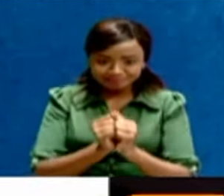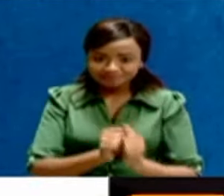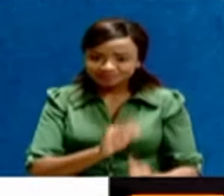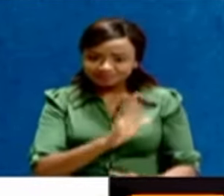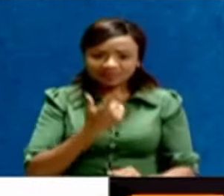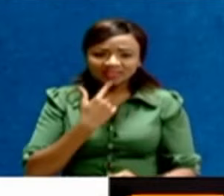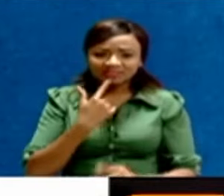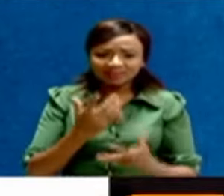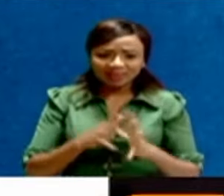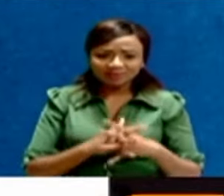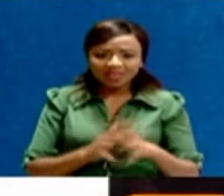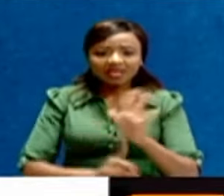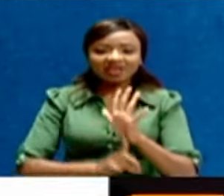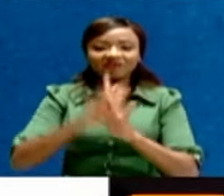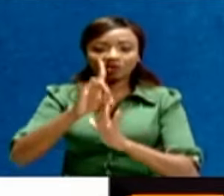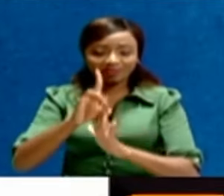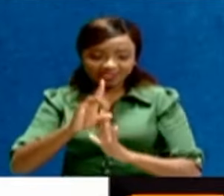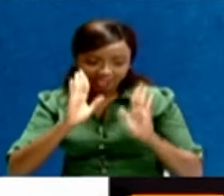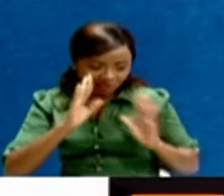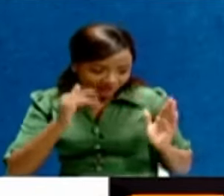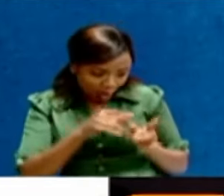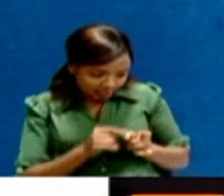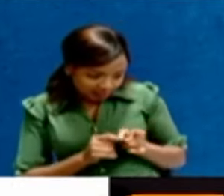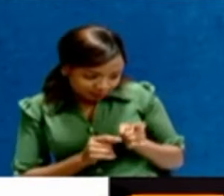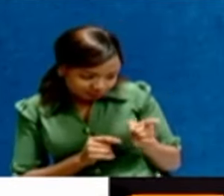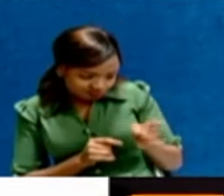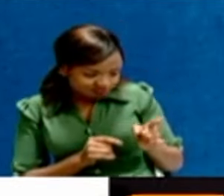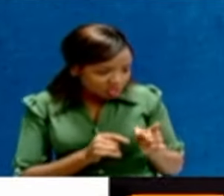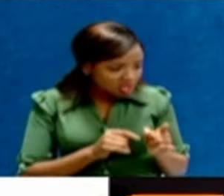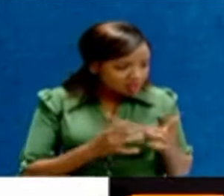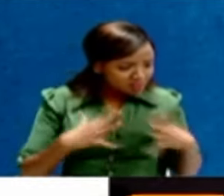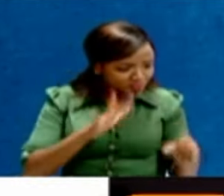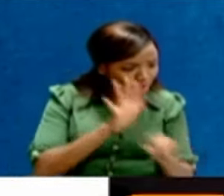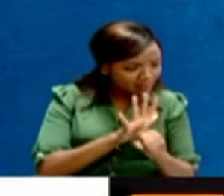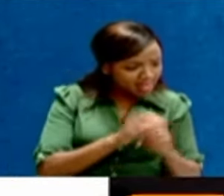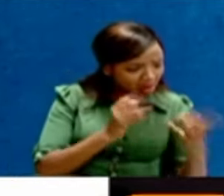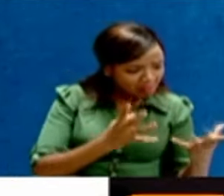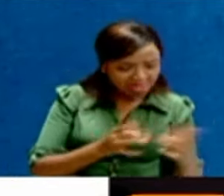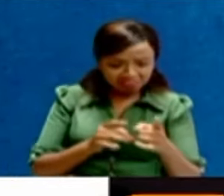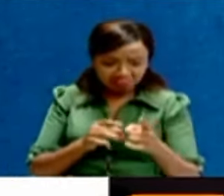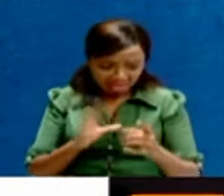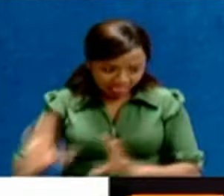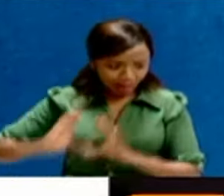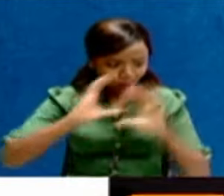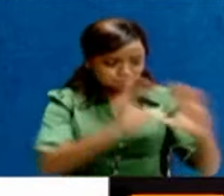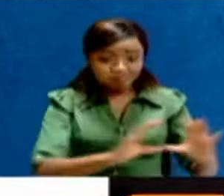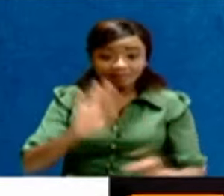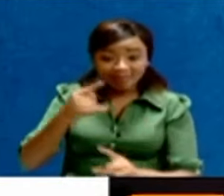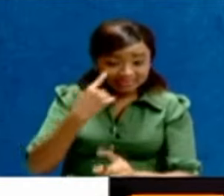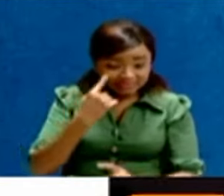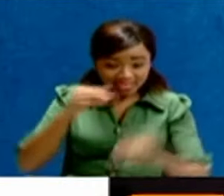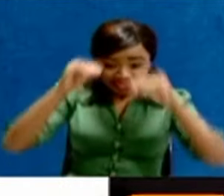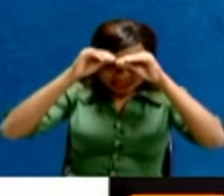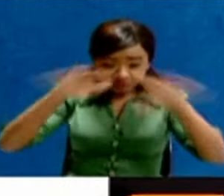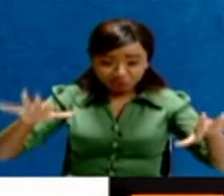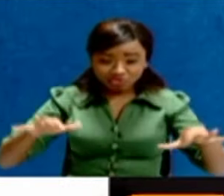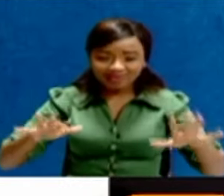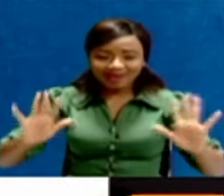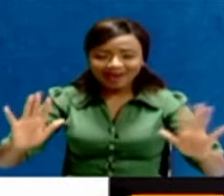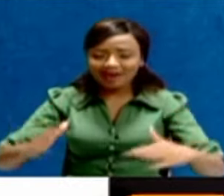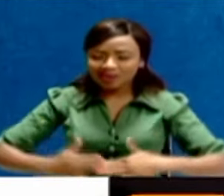was based on the more productive areas. Look at what devolution has done for this country. Okay. Devolution has opened up this